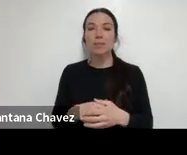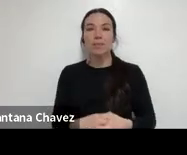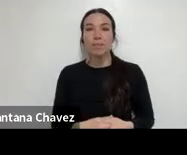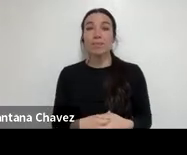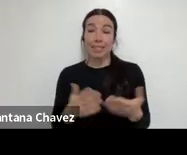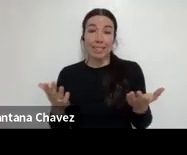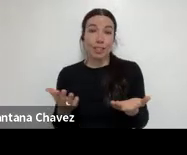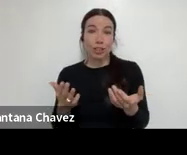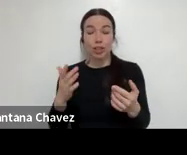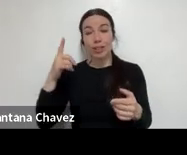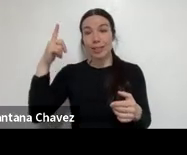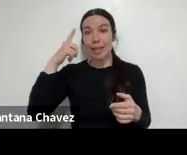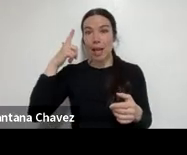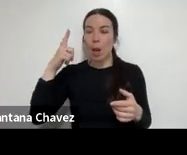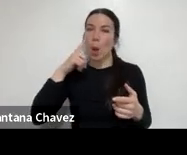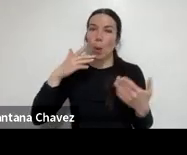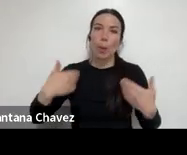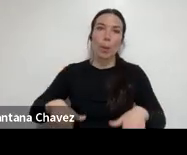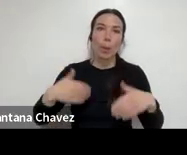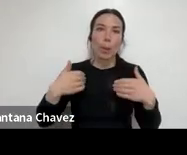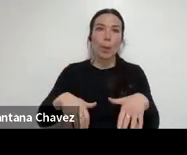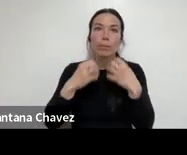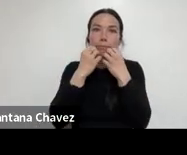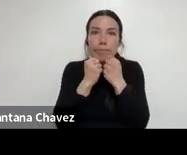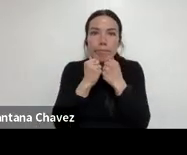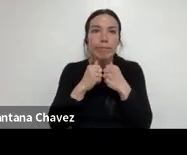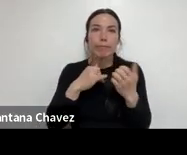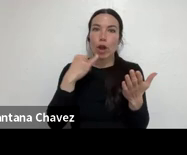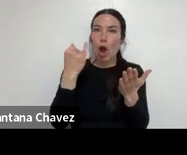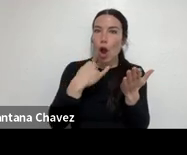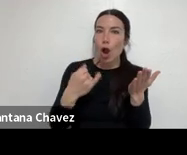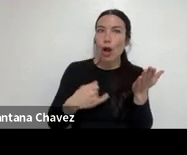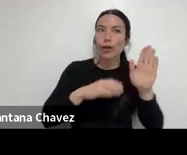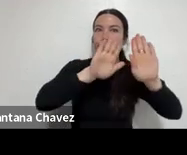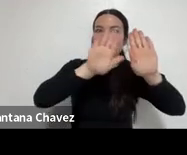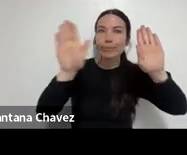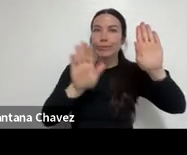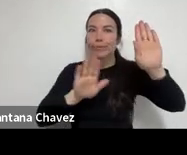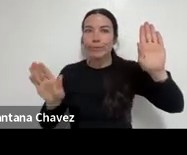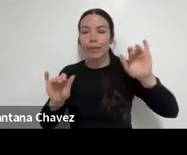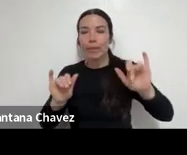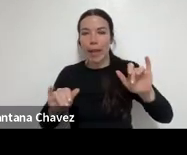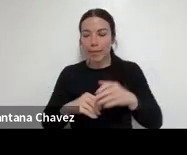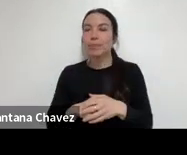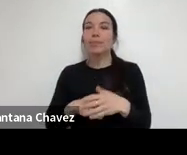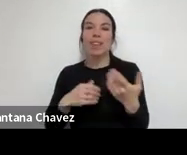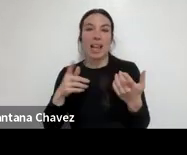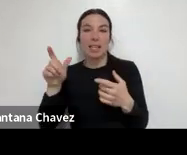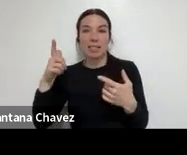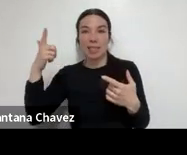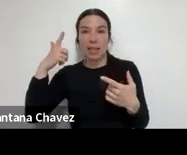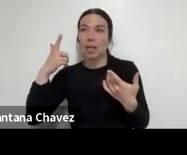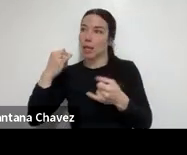artful city, Siena as an international city, and Siena with its deaf